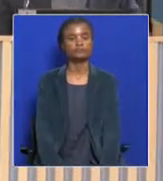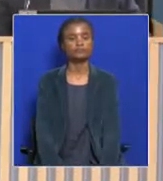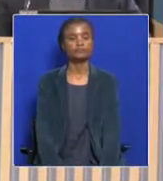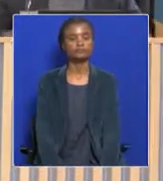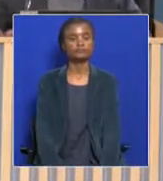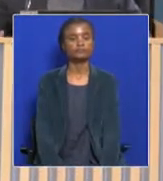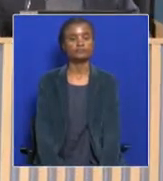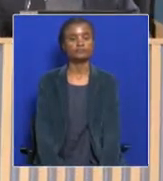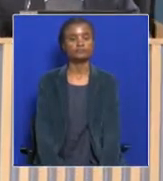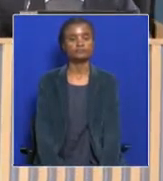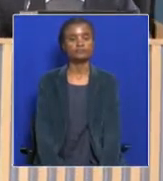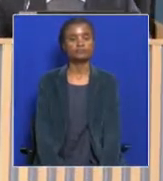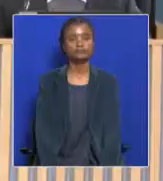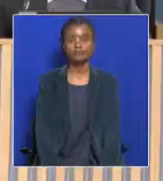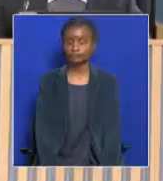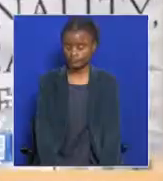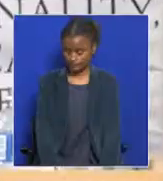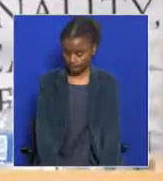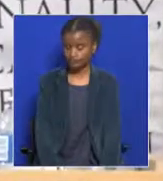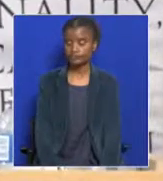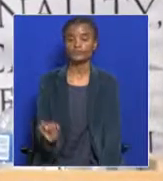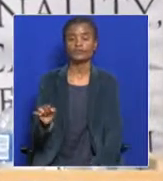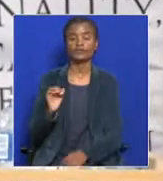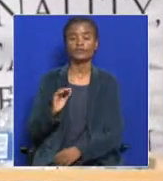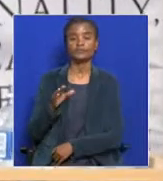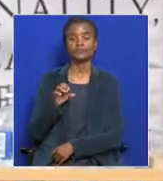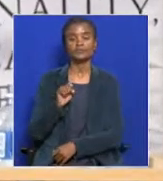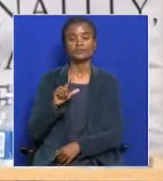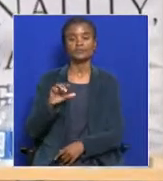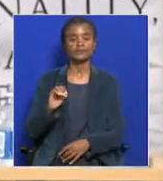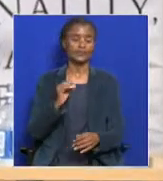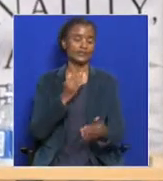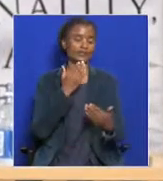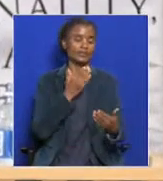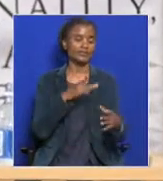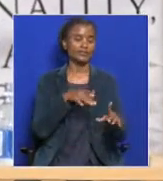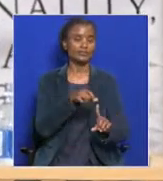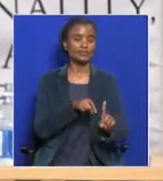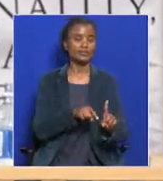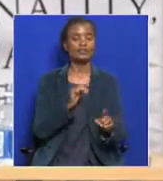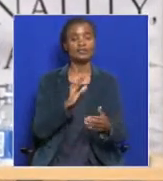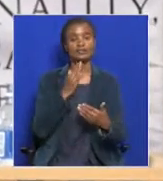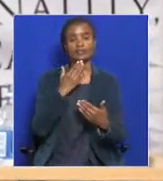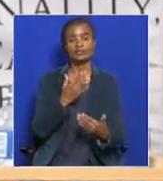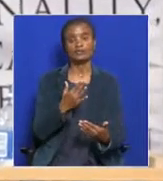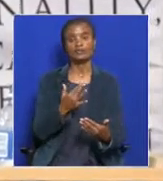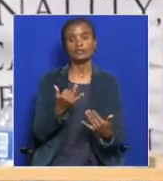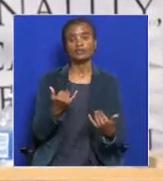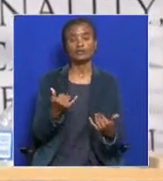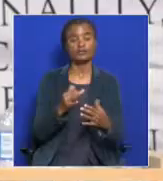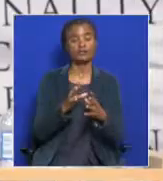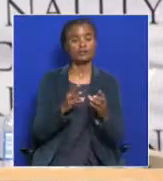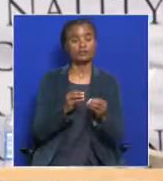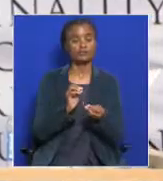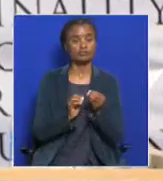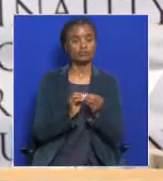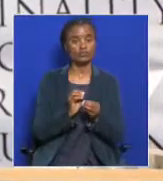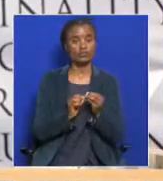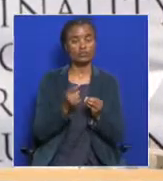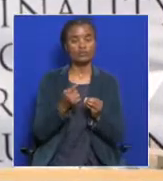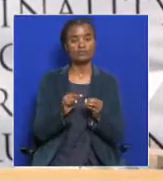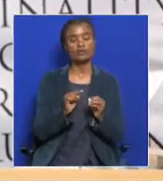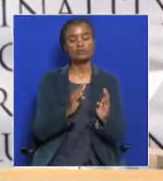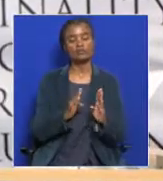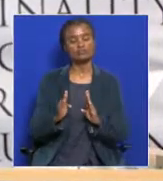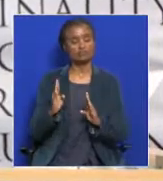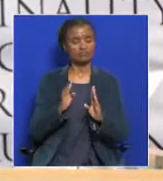Yes, Mr. Yeah, thank you, Chair, and thank you for the indulgence. We have sorted out our logistical challenges.